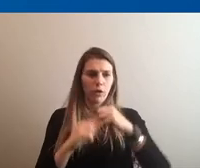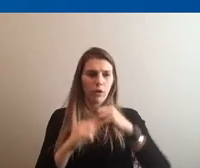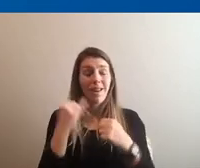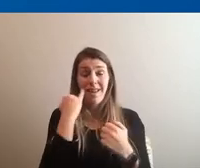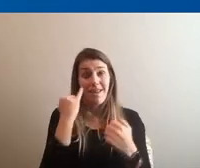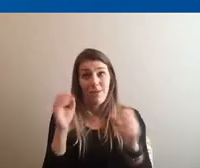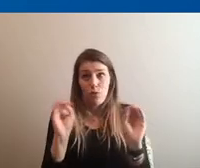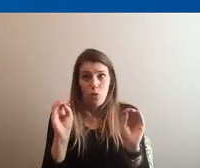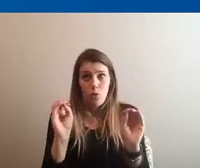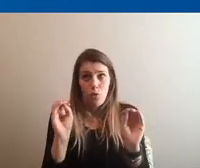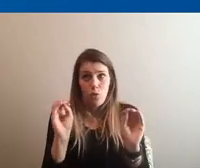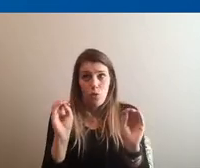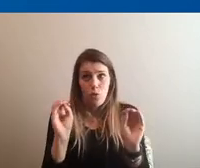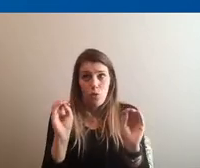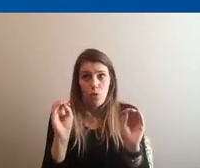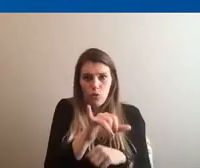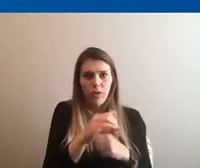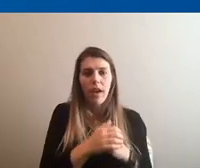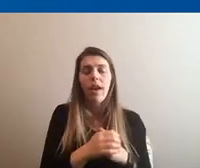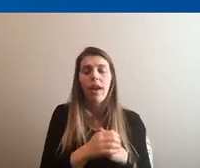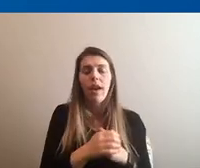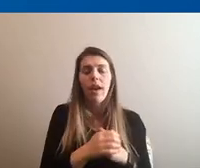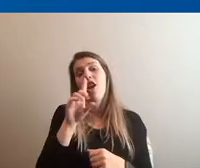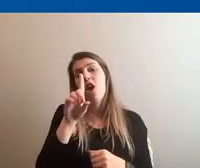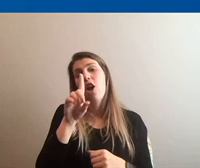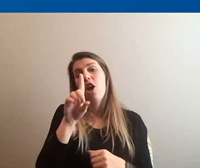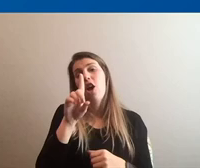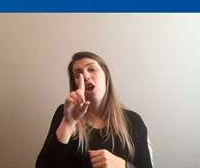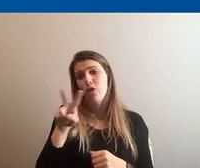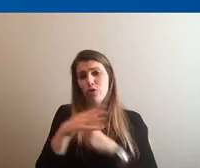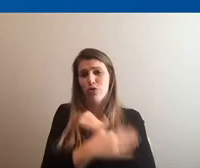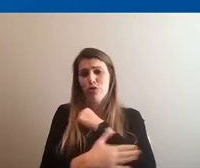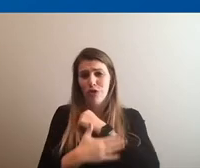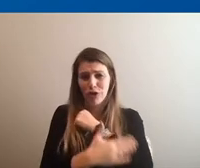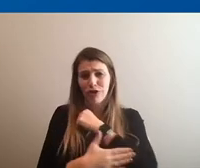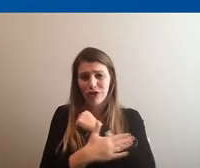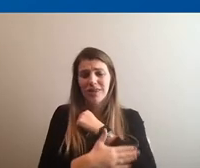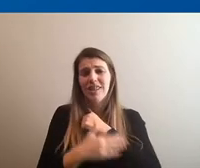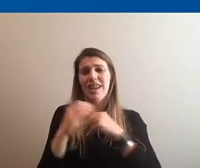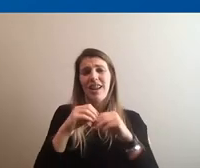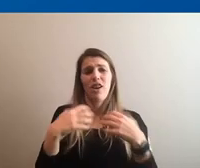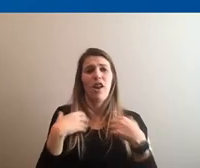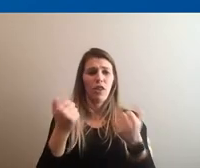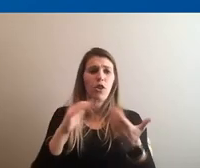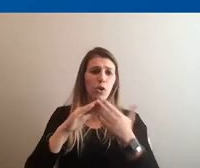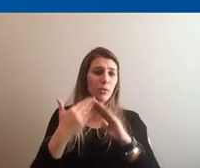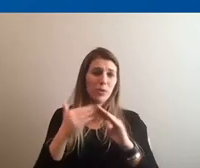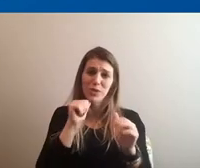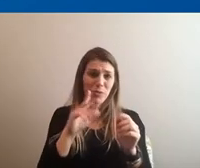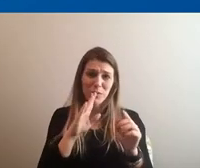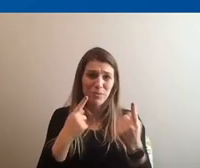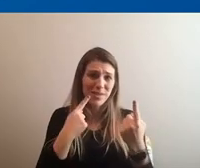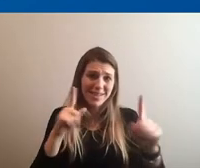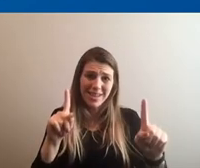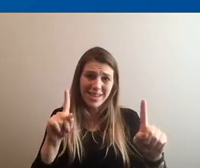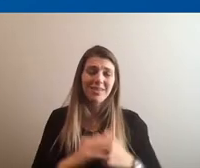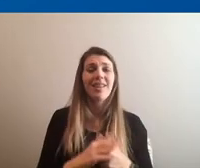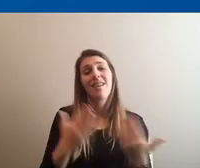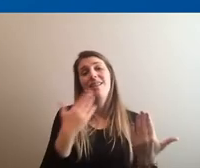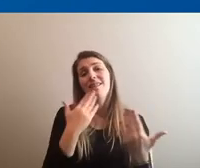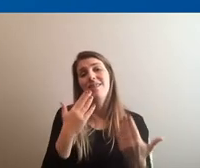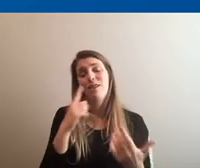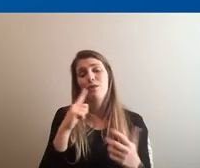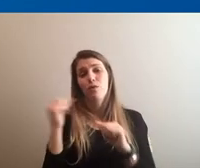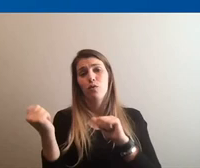work around the world in 122 countries in our healthy communities wouldn't be happening. Thank you to all of